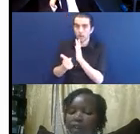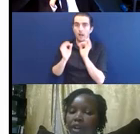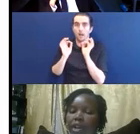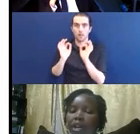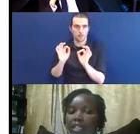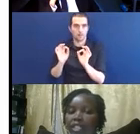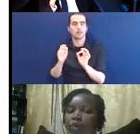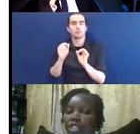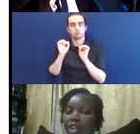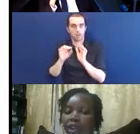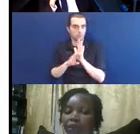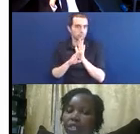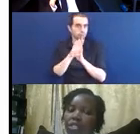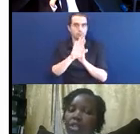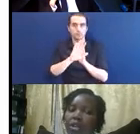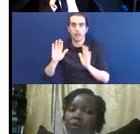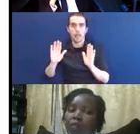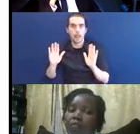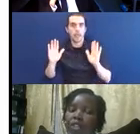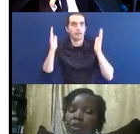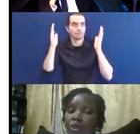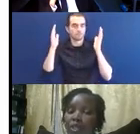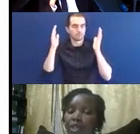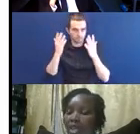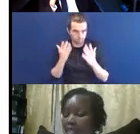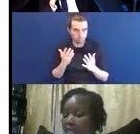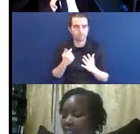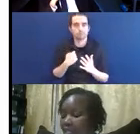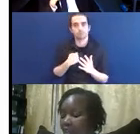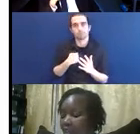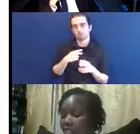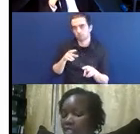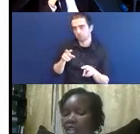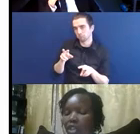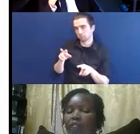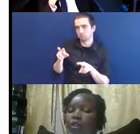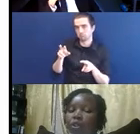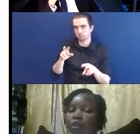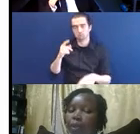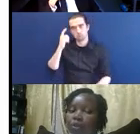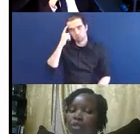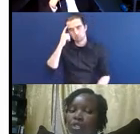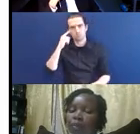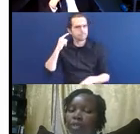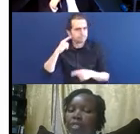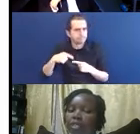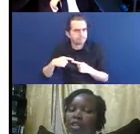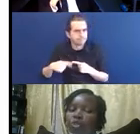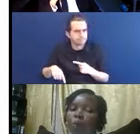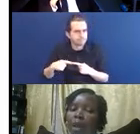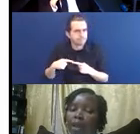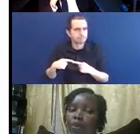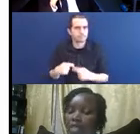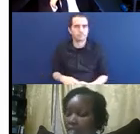have Kazi kwa Vijana, which is work for the youth that encourages even persons with disabilities